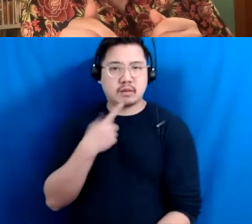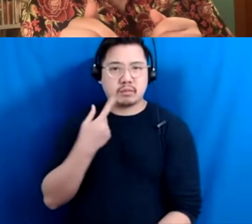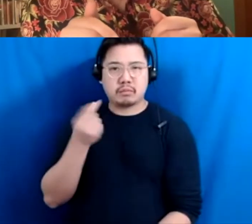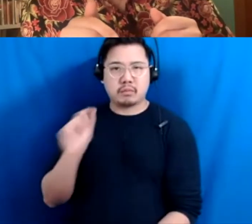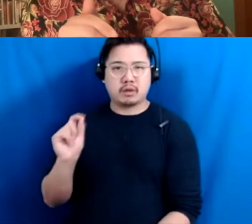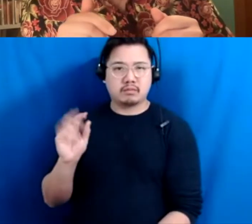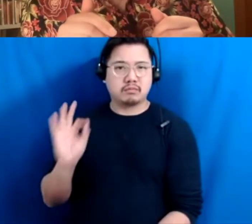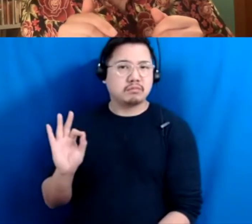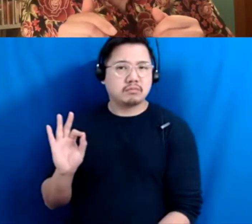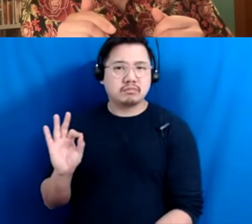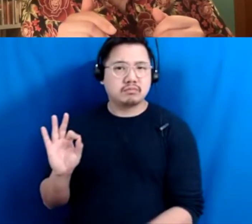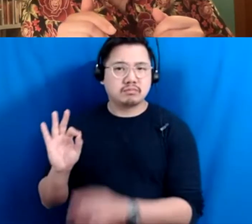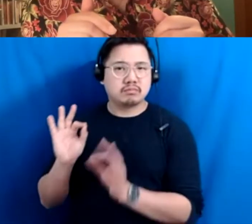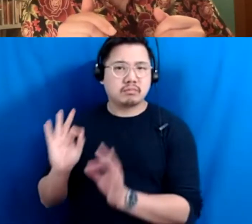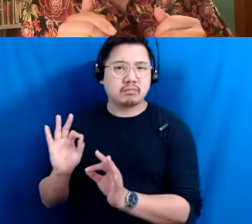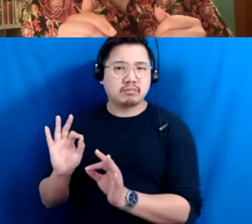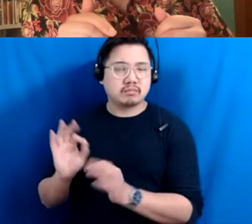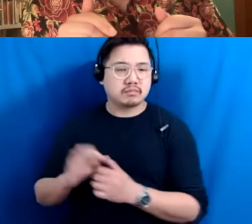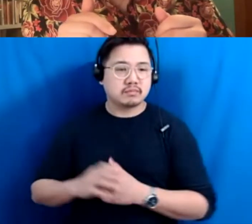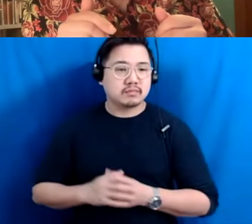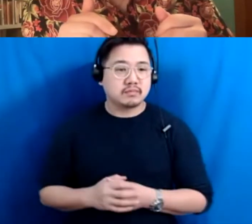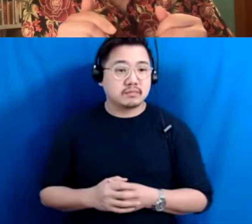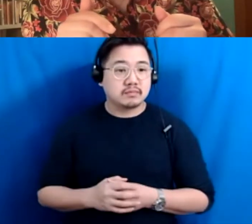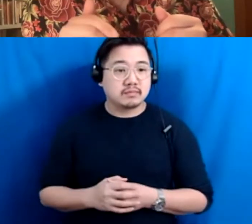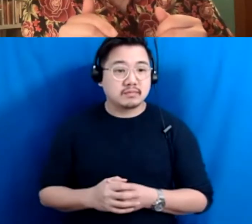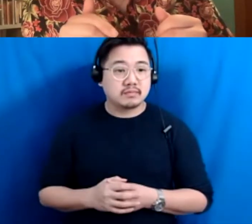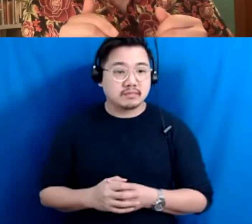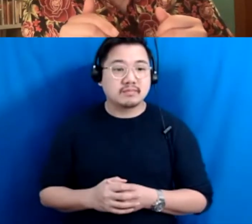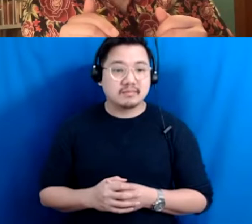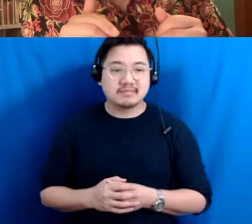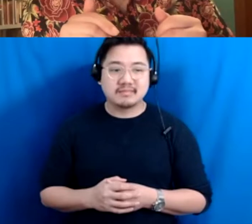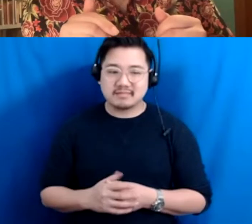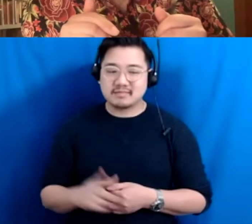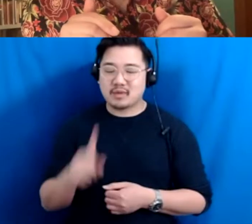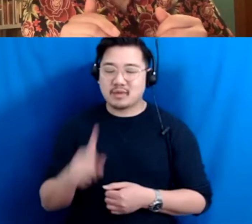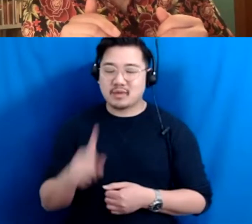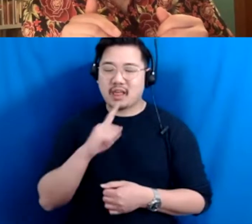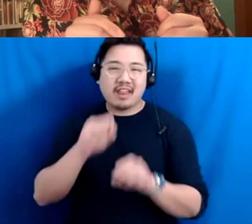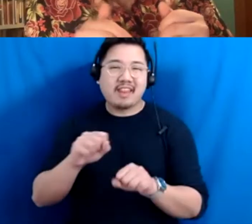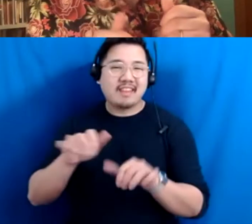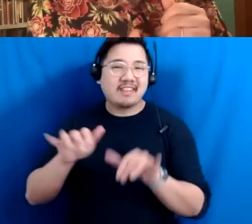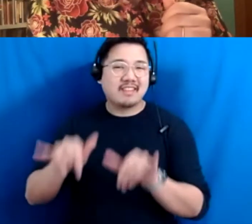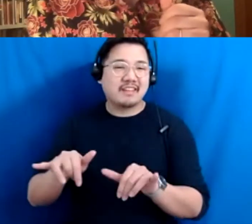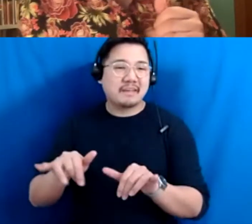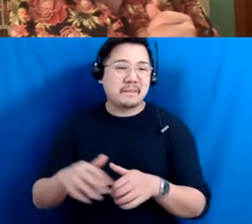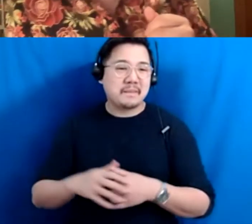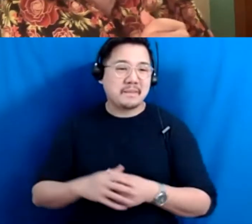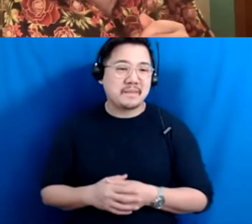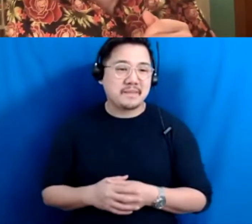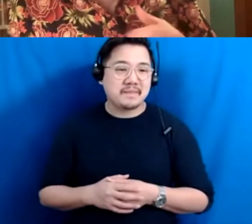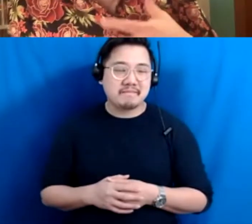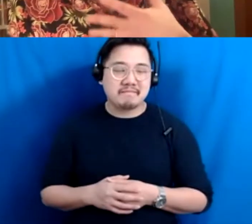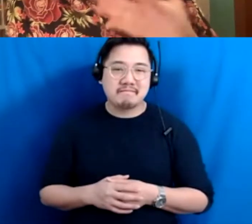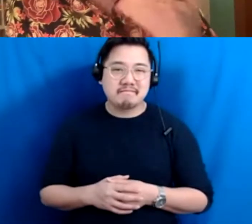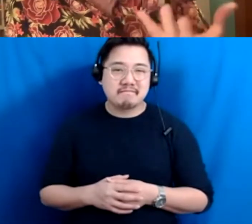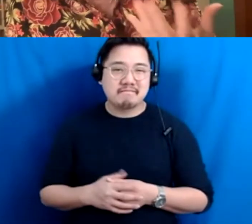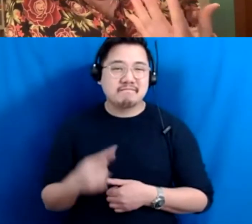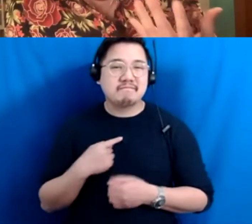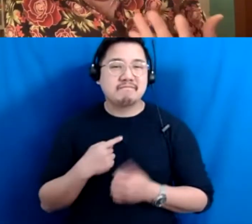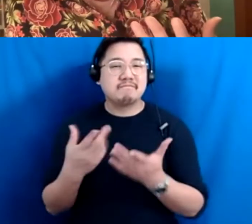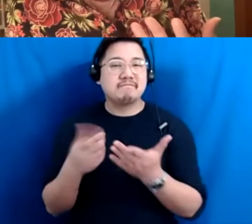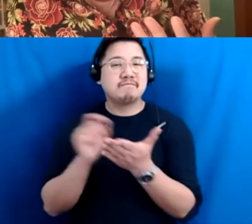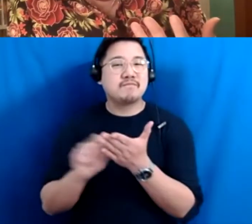accurate. Um, and I just loved that. And I wanted to write a book where there